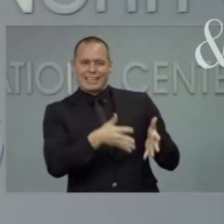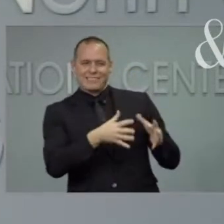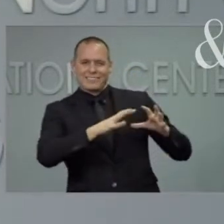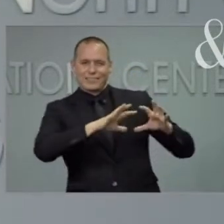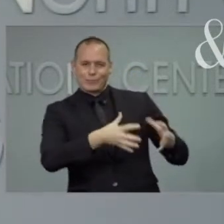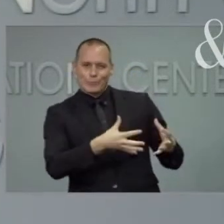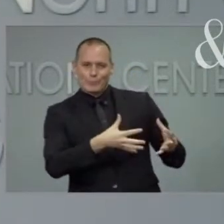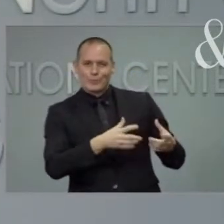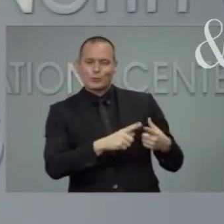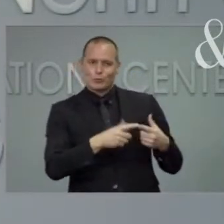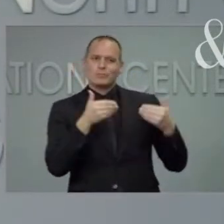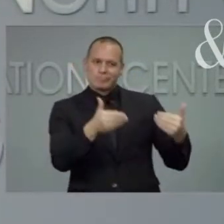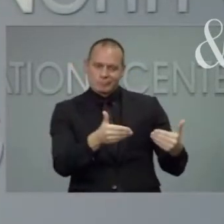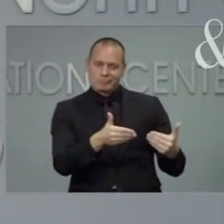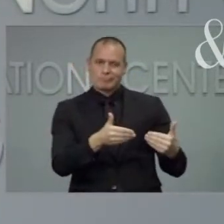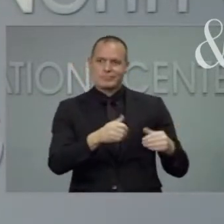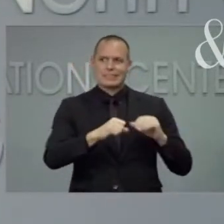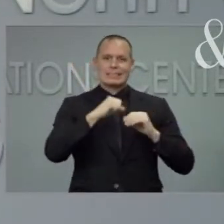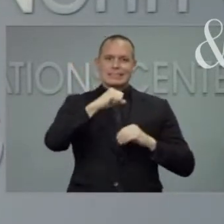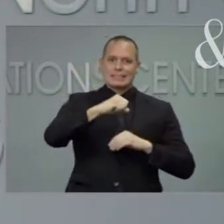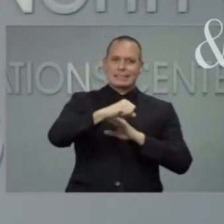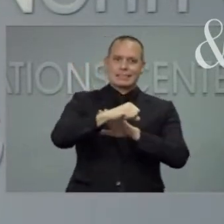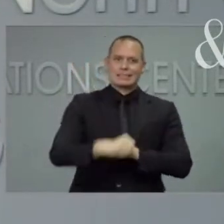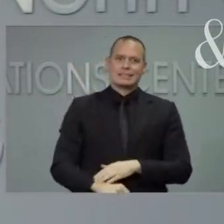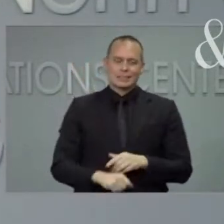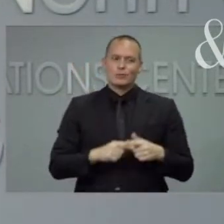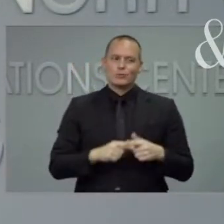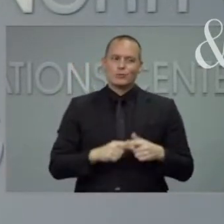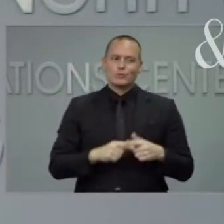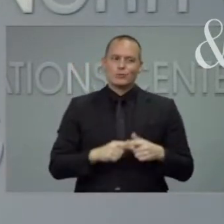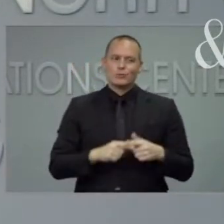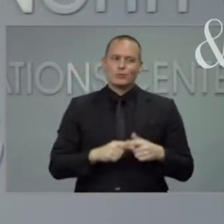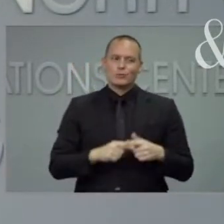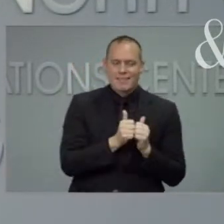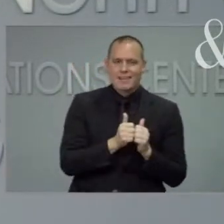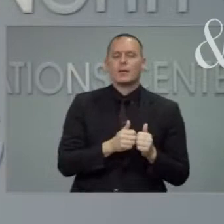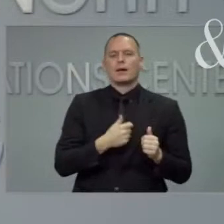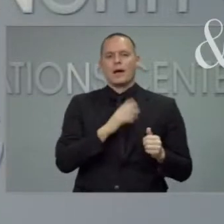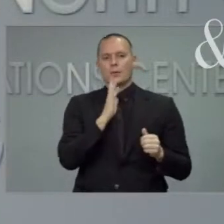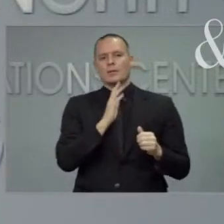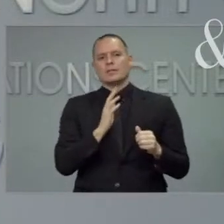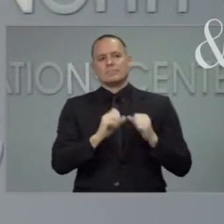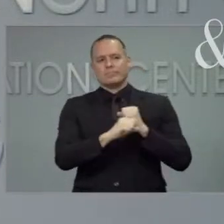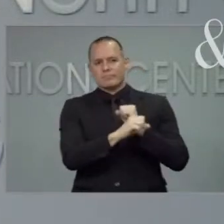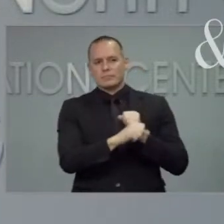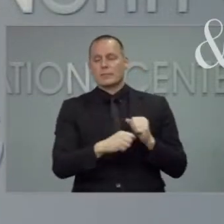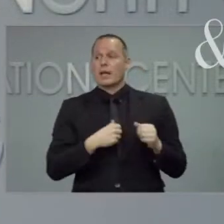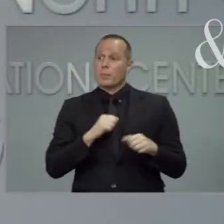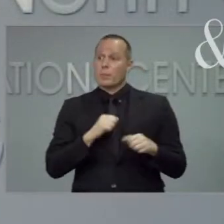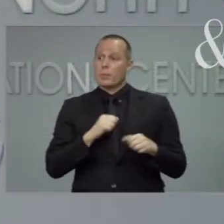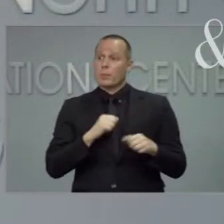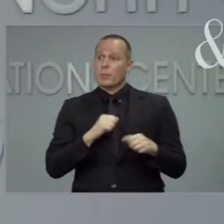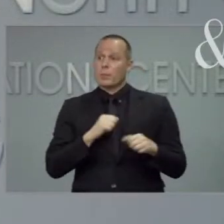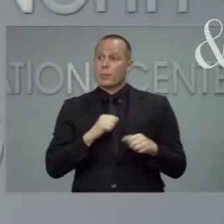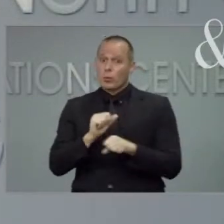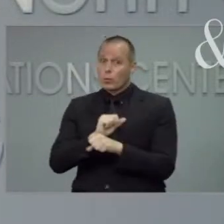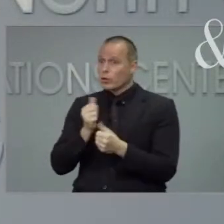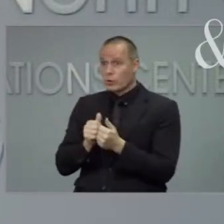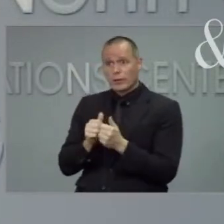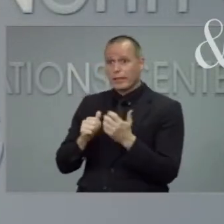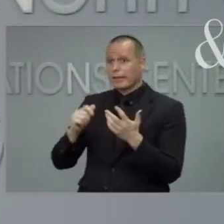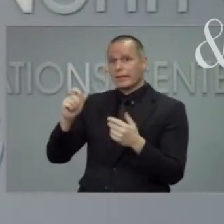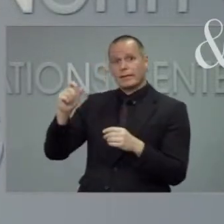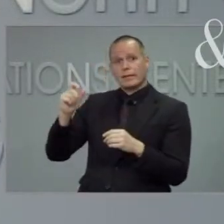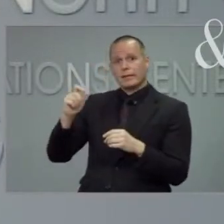get vaccinated. So I'll be glad to talk with health officials, work with the legislature. I'll let Dr. Cohen come up to see